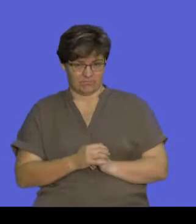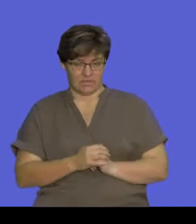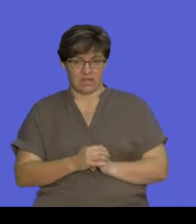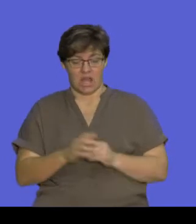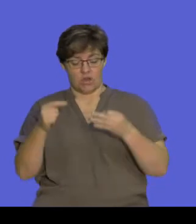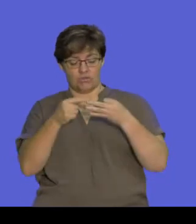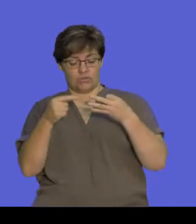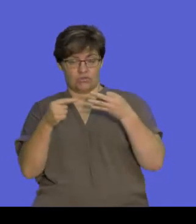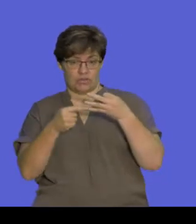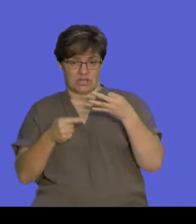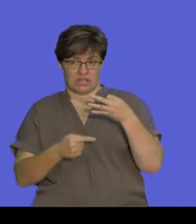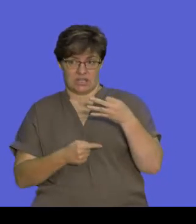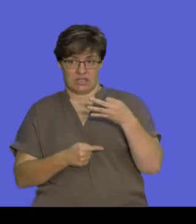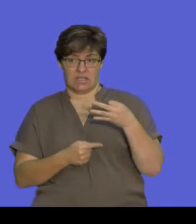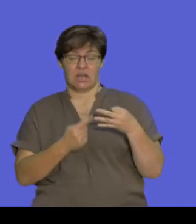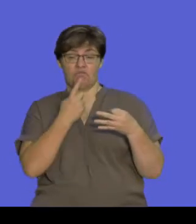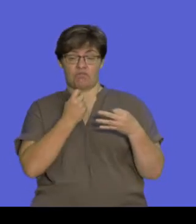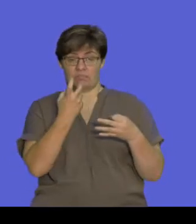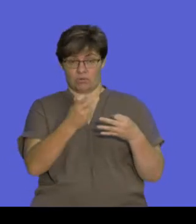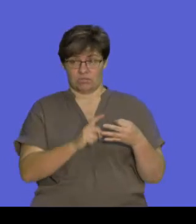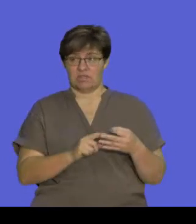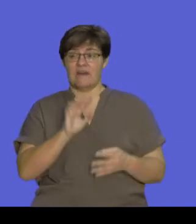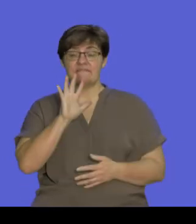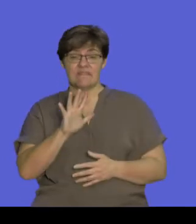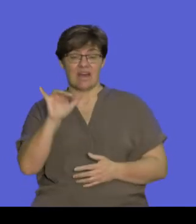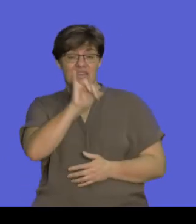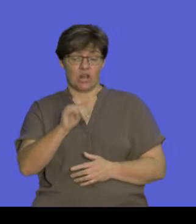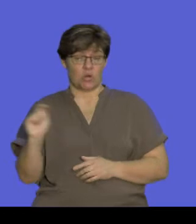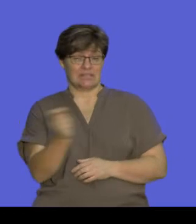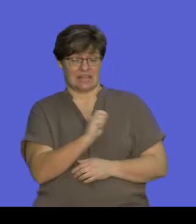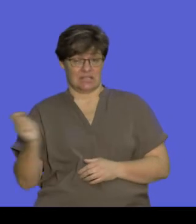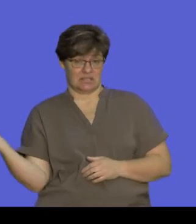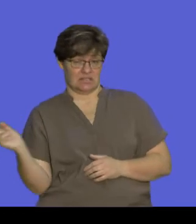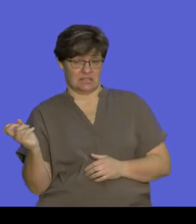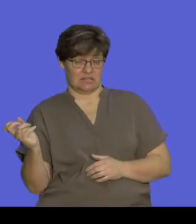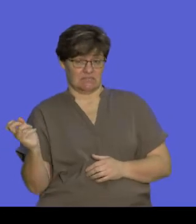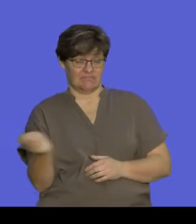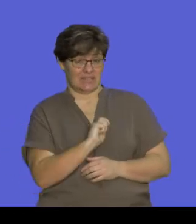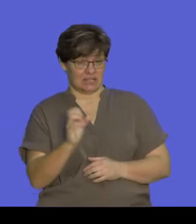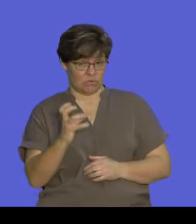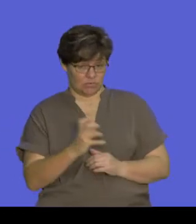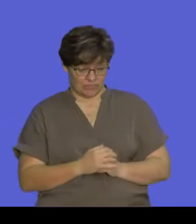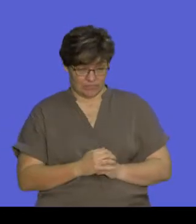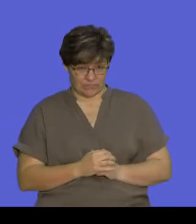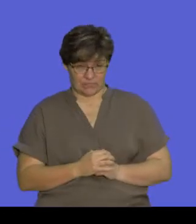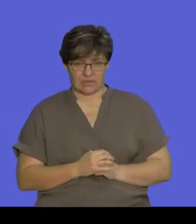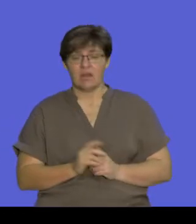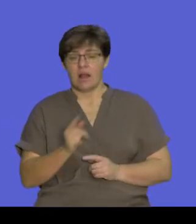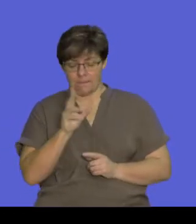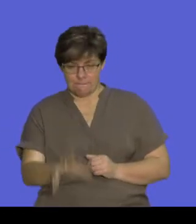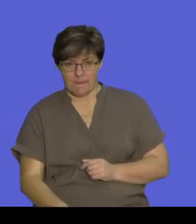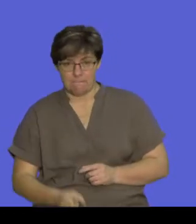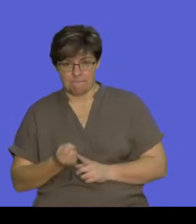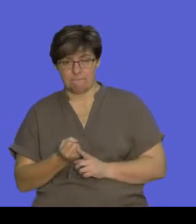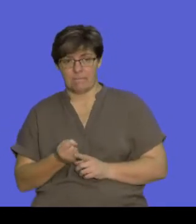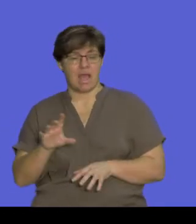3 red balls and 5 yellow tennis balls. What we recognize is that this player picks up the